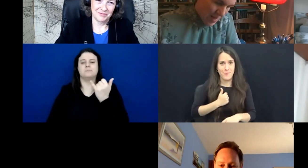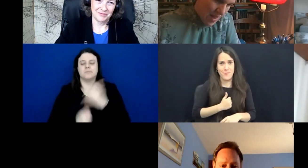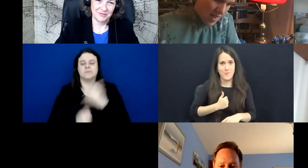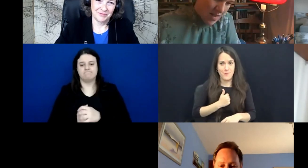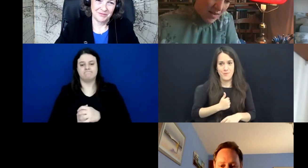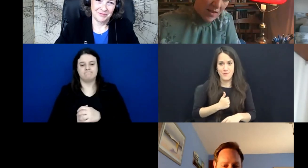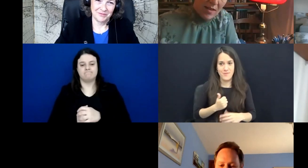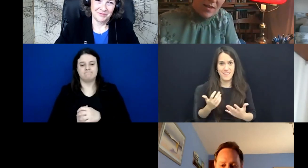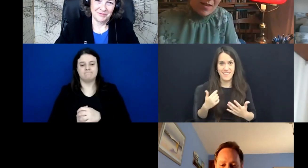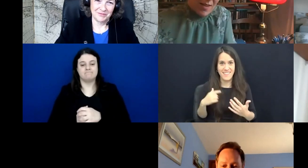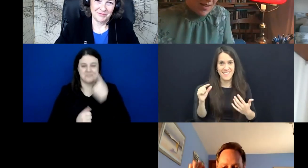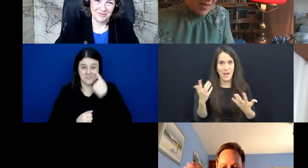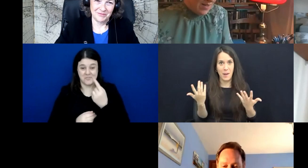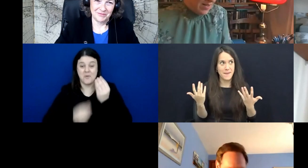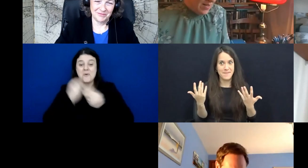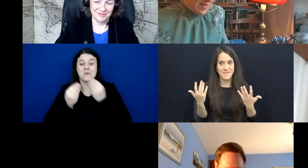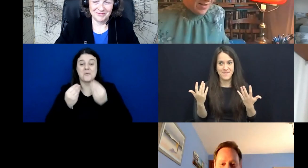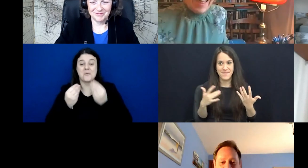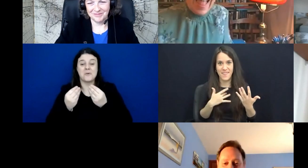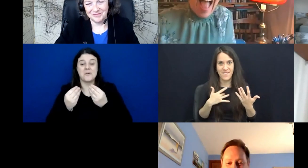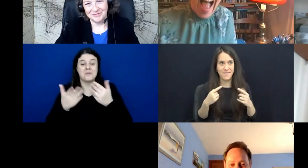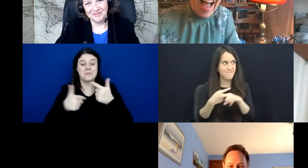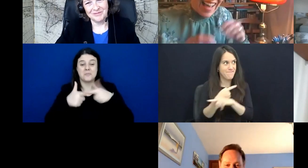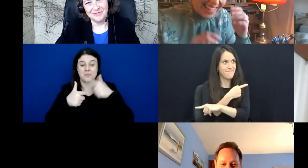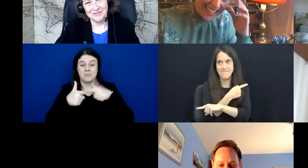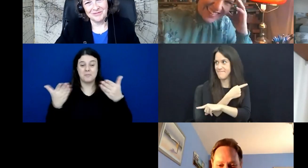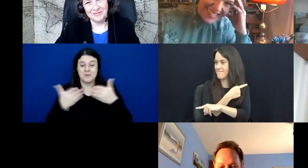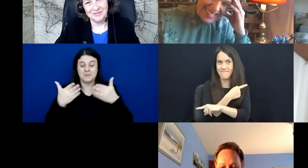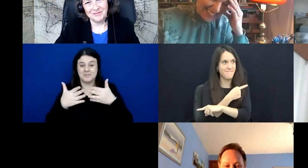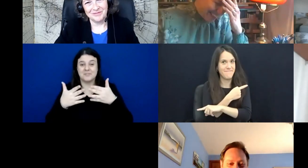delicious irony in here somewhere, but I can't quite work it out. Yes.